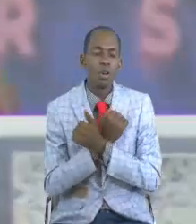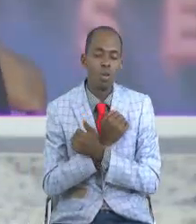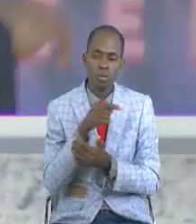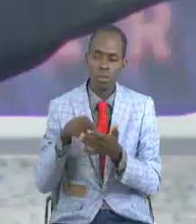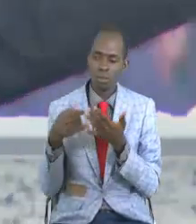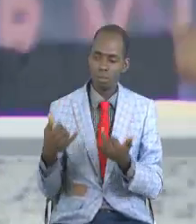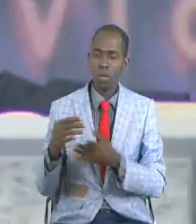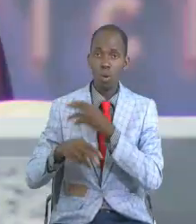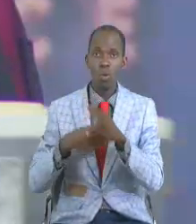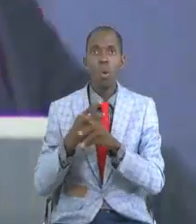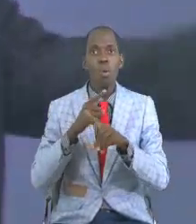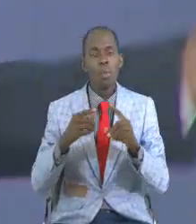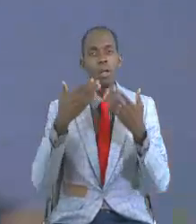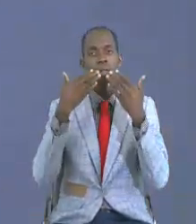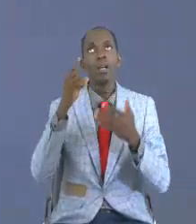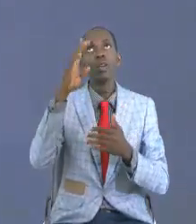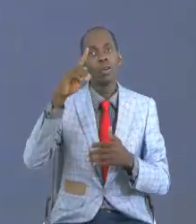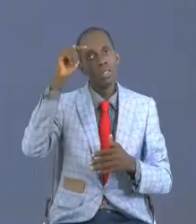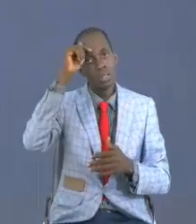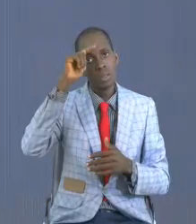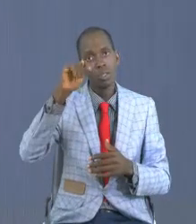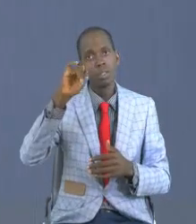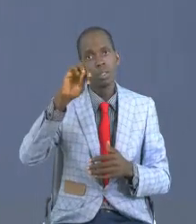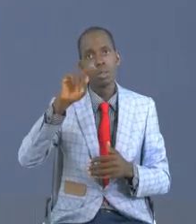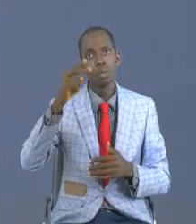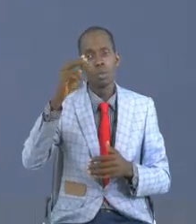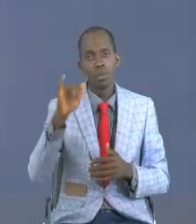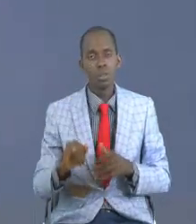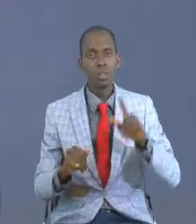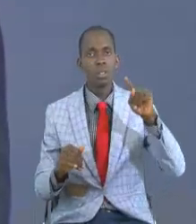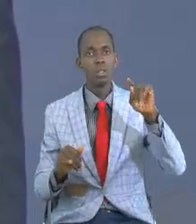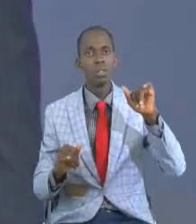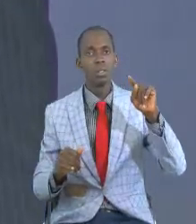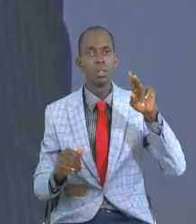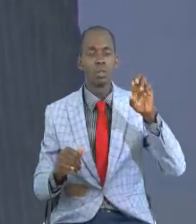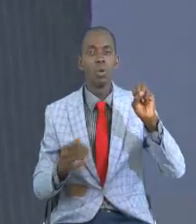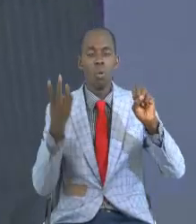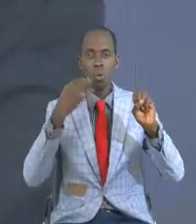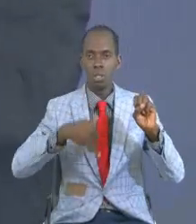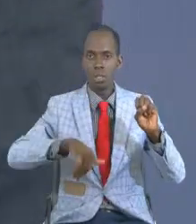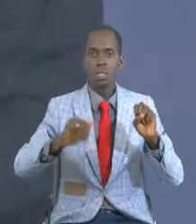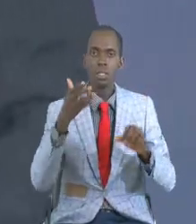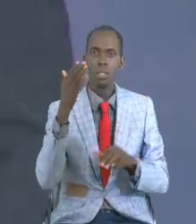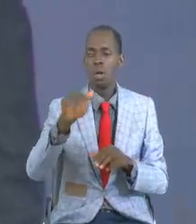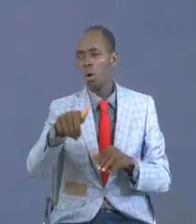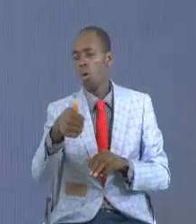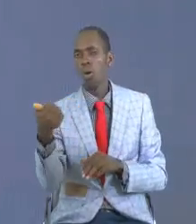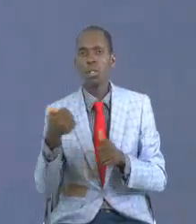was still there. Titus was still there. Tychicus was still there. And you know, all those people, they were still there. They